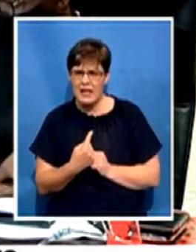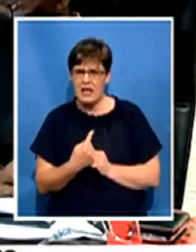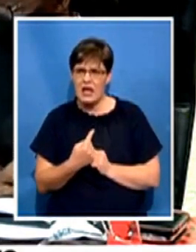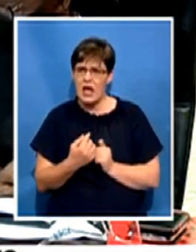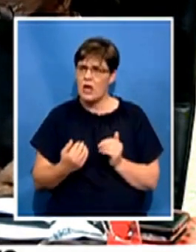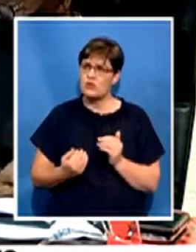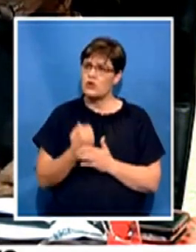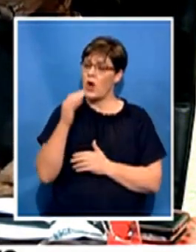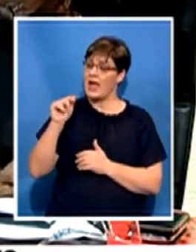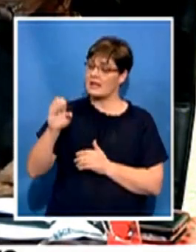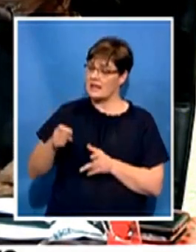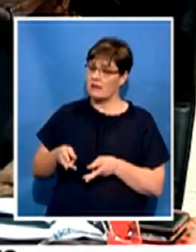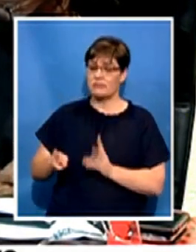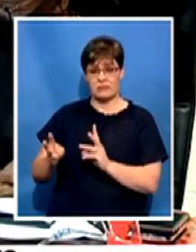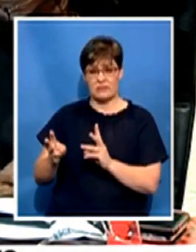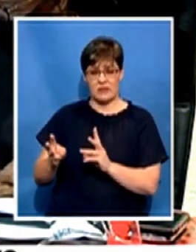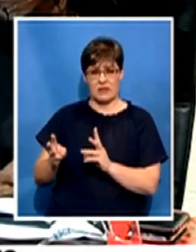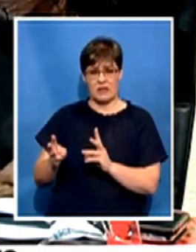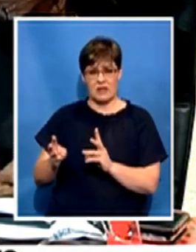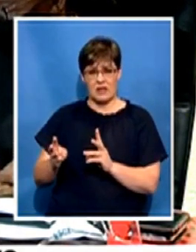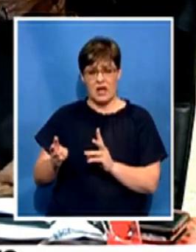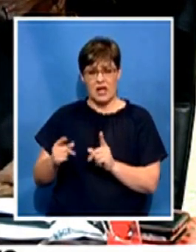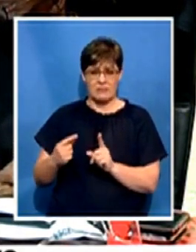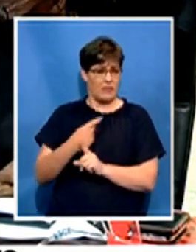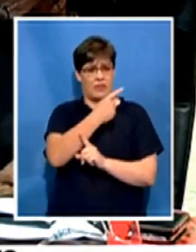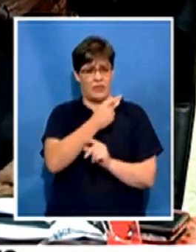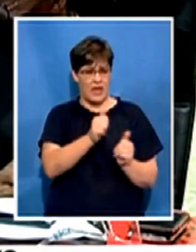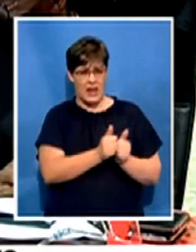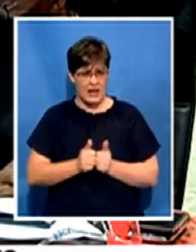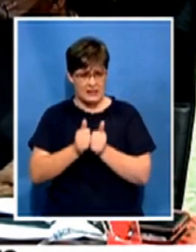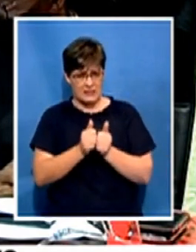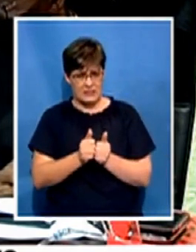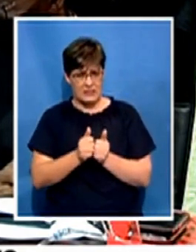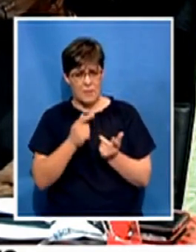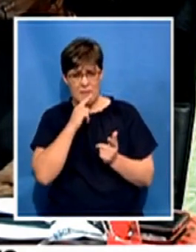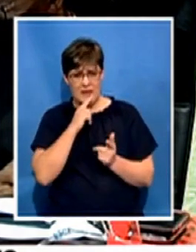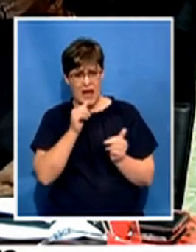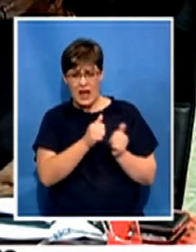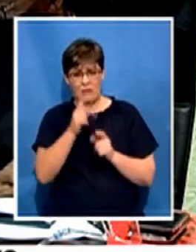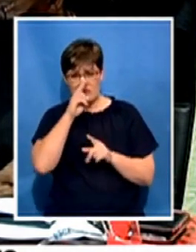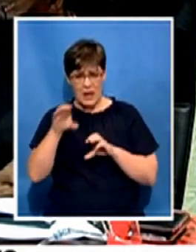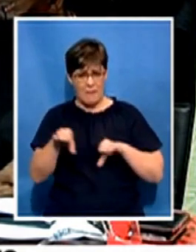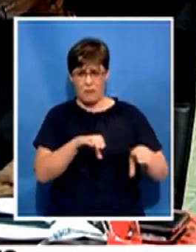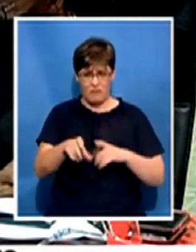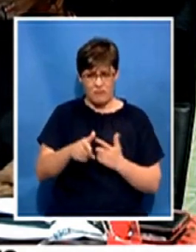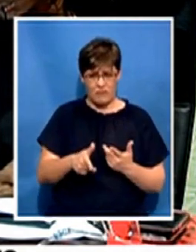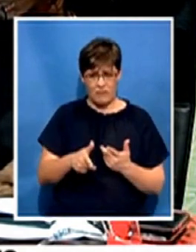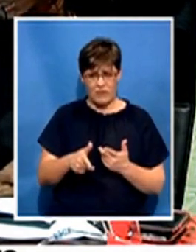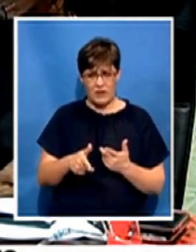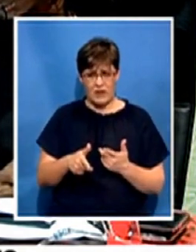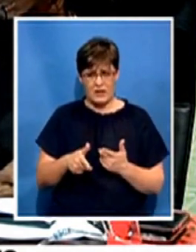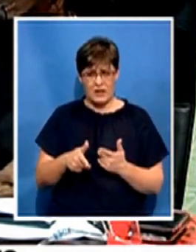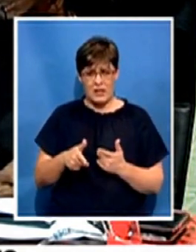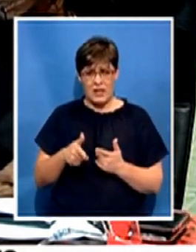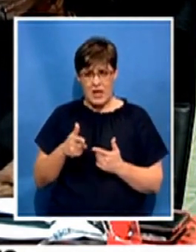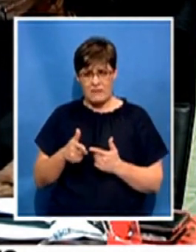the alliance? And if it is threatening the alliance, will we see any movement from what steps is the alliance going to take?